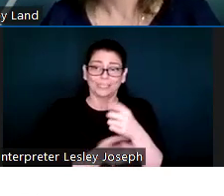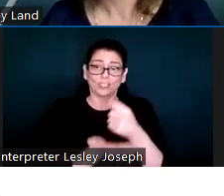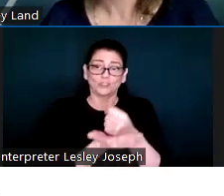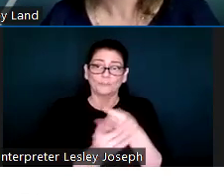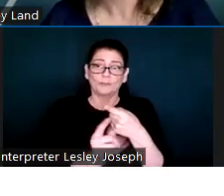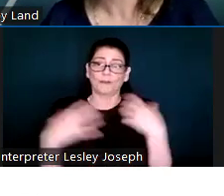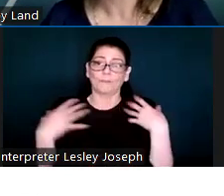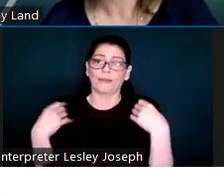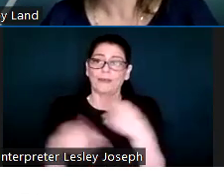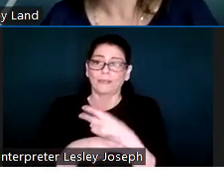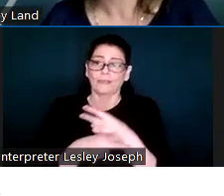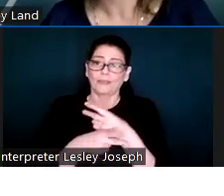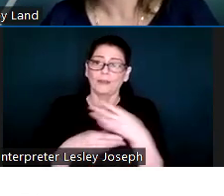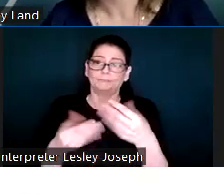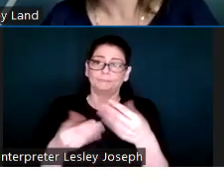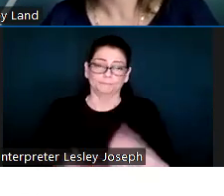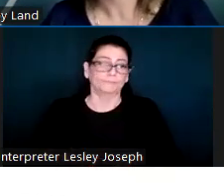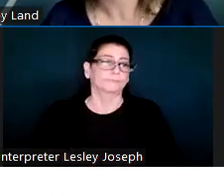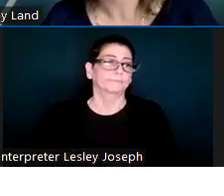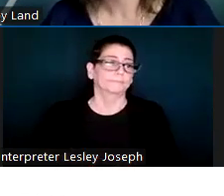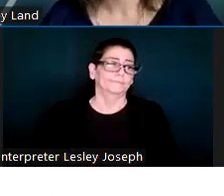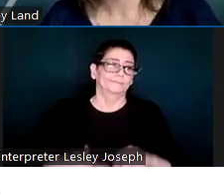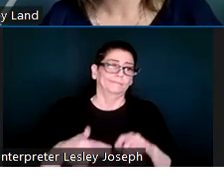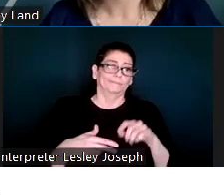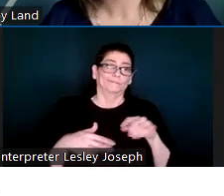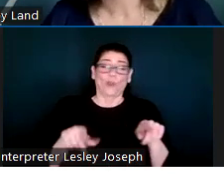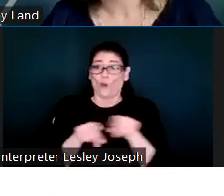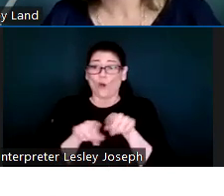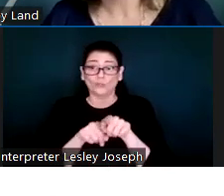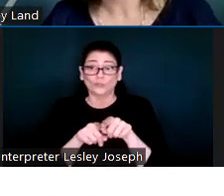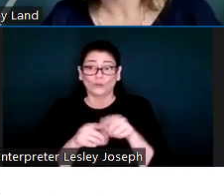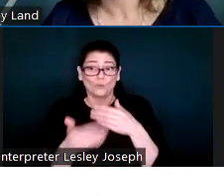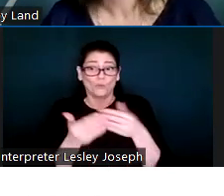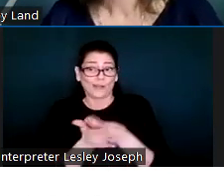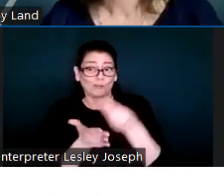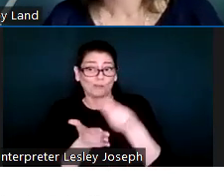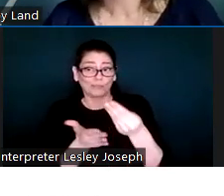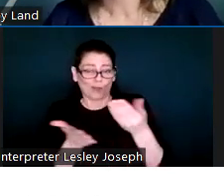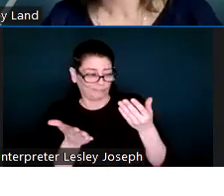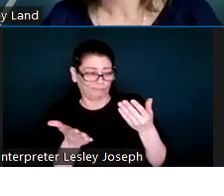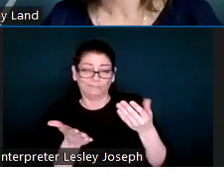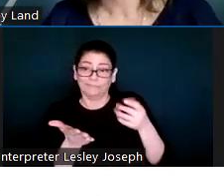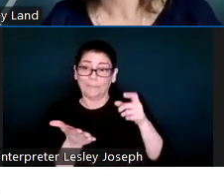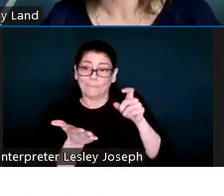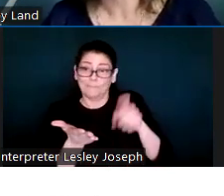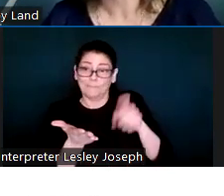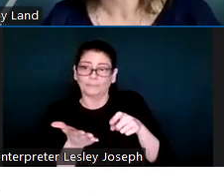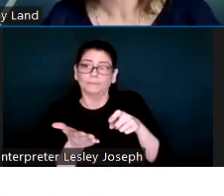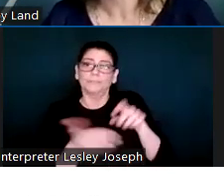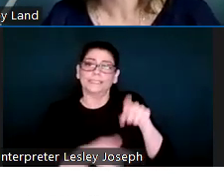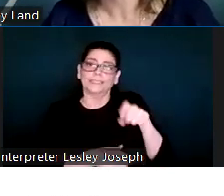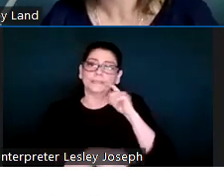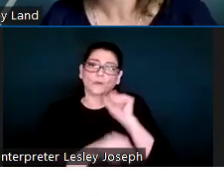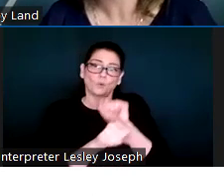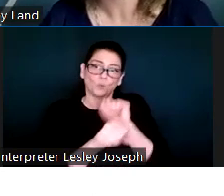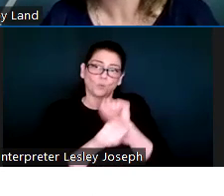The item also needs to be necessary for work. So they may need transportation, but if they don't need transportation specifically